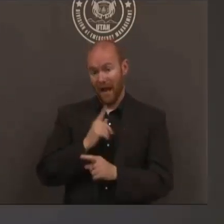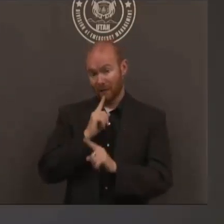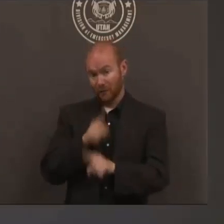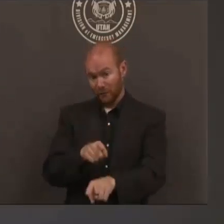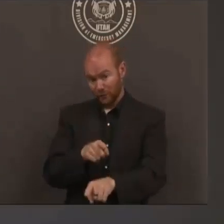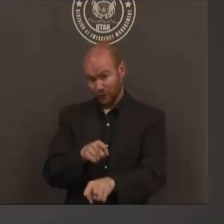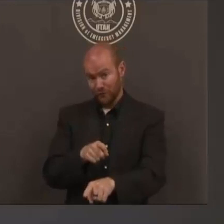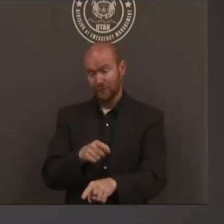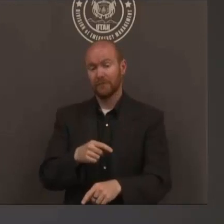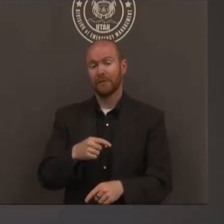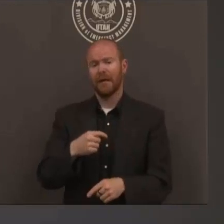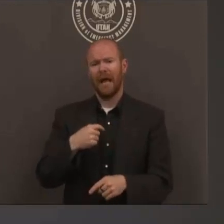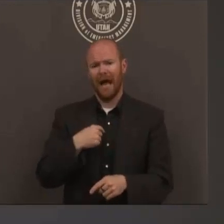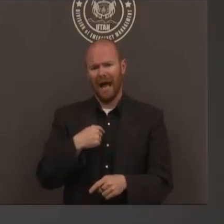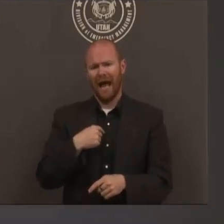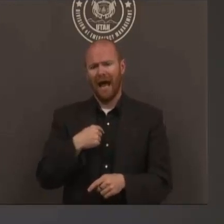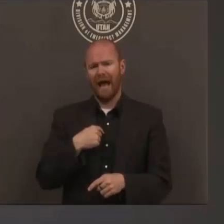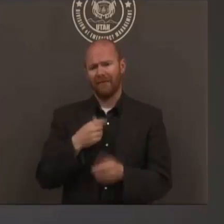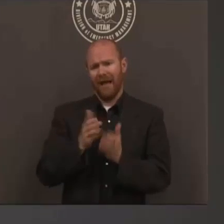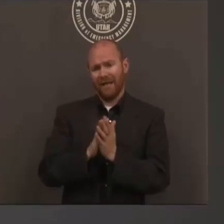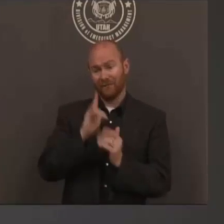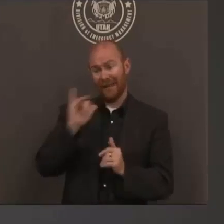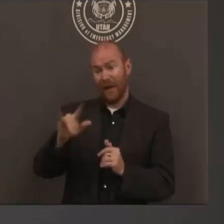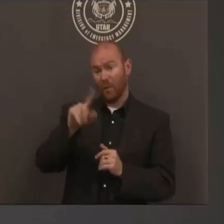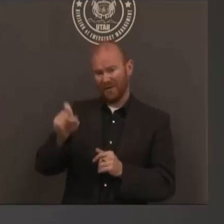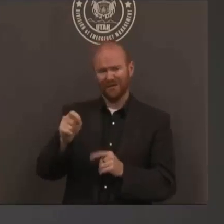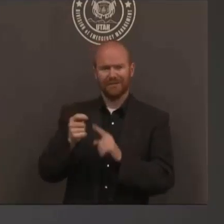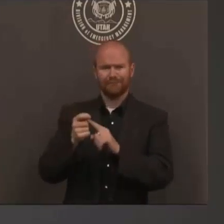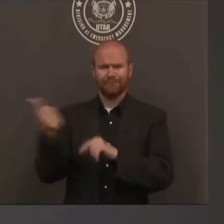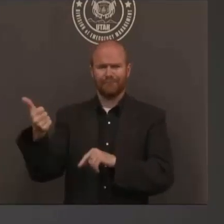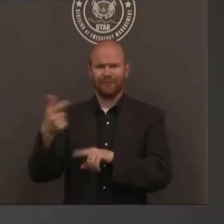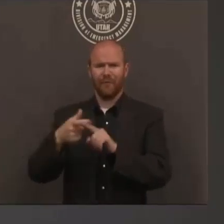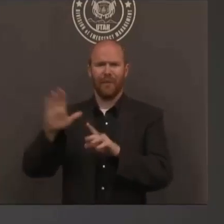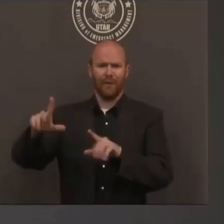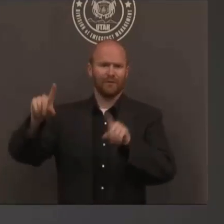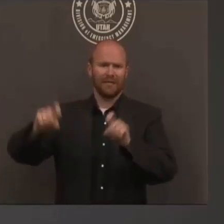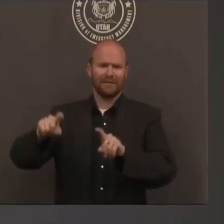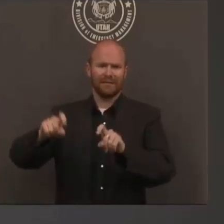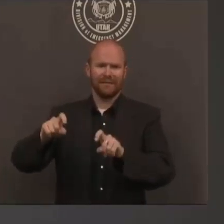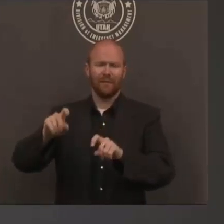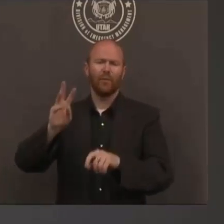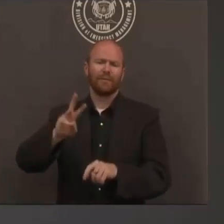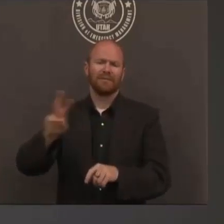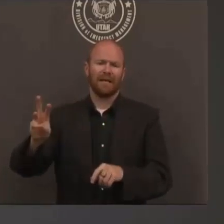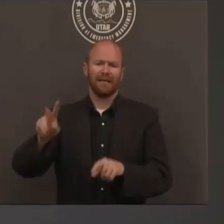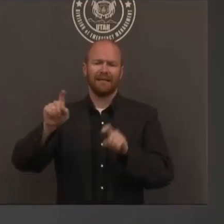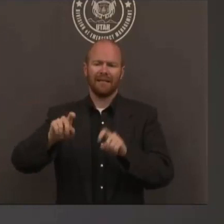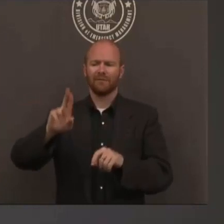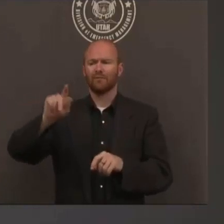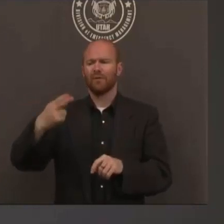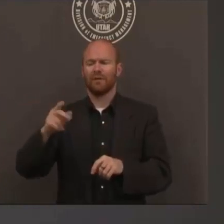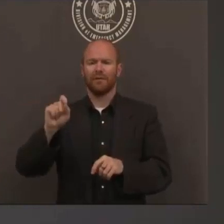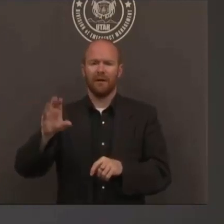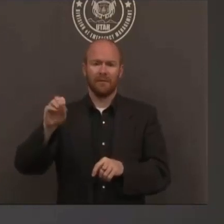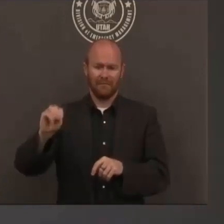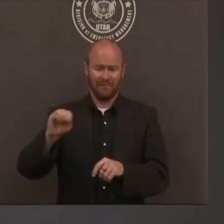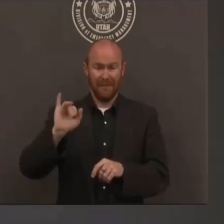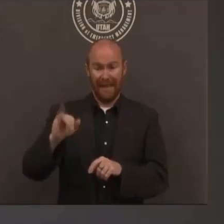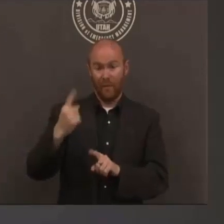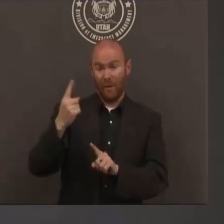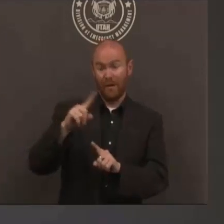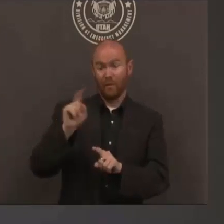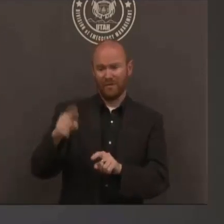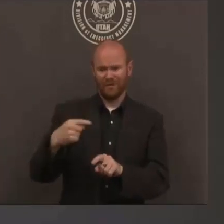asked for that question to be removed from the testutah.com website. That was something we